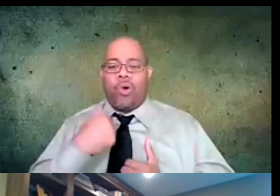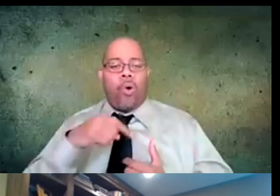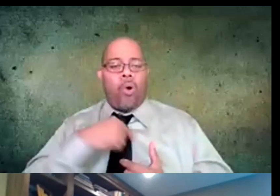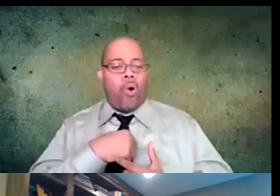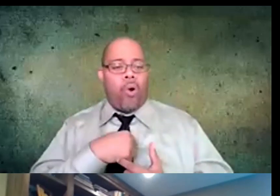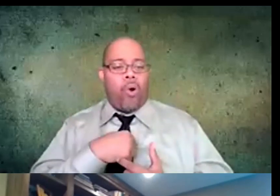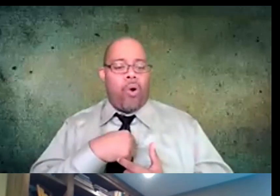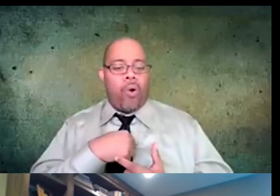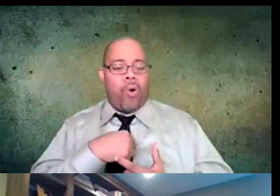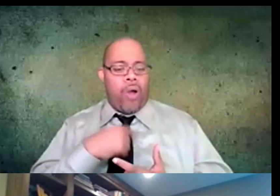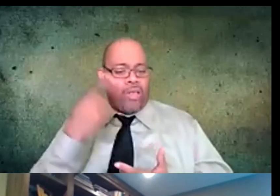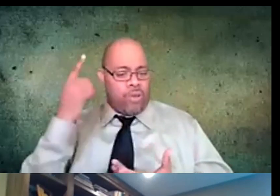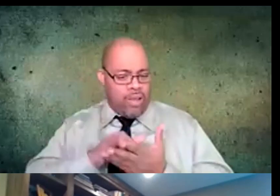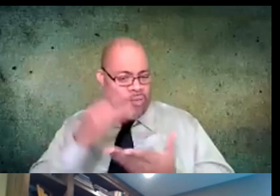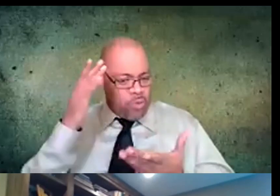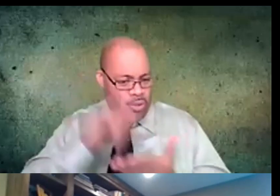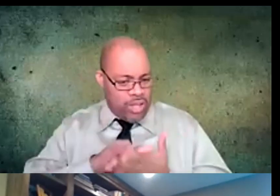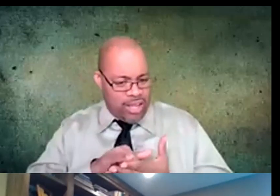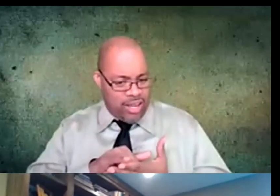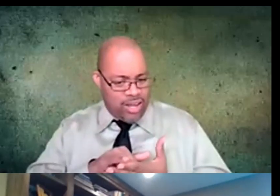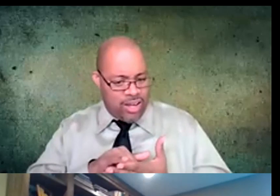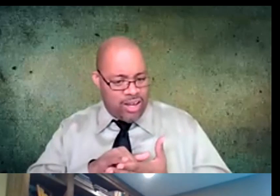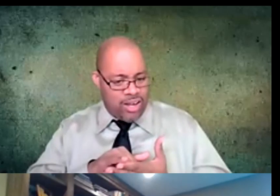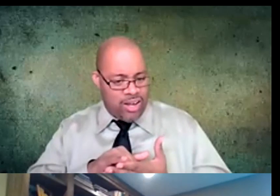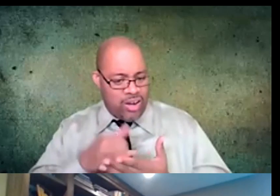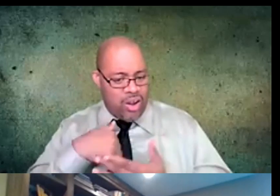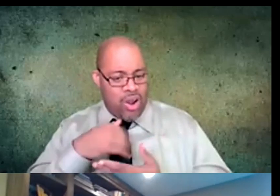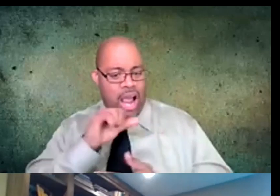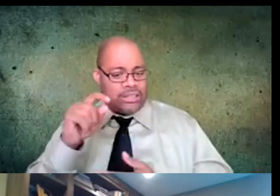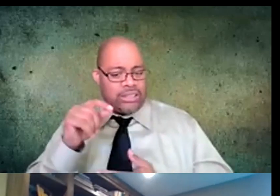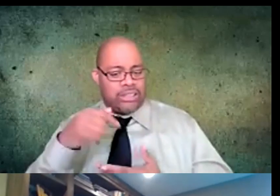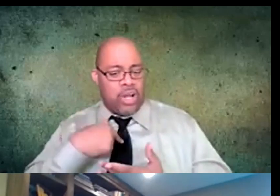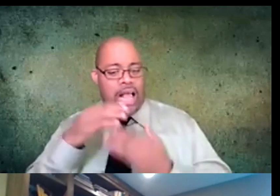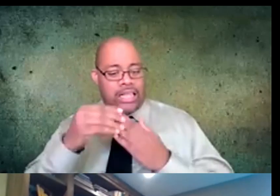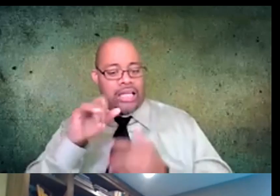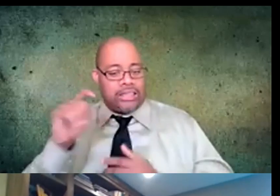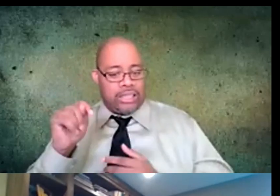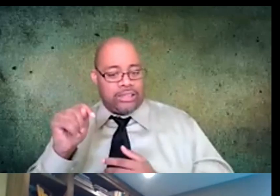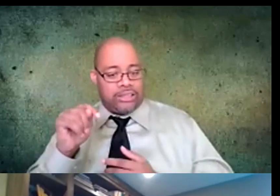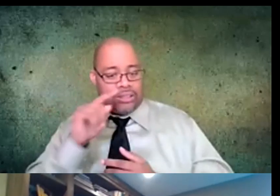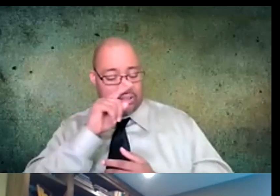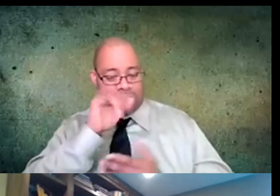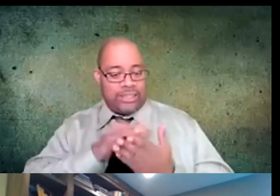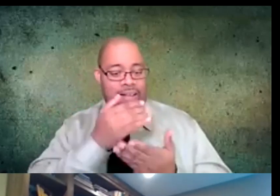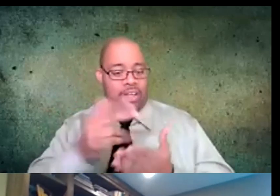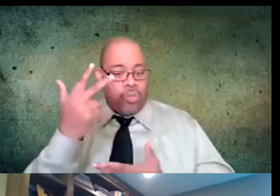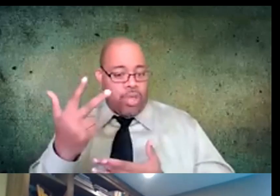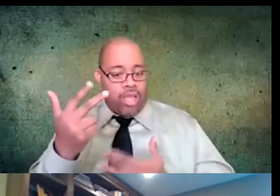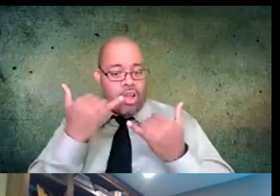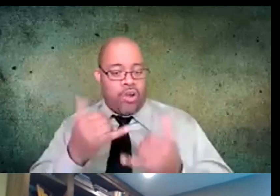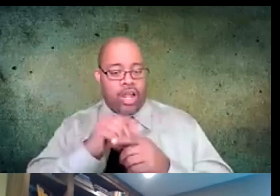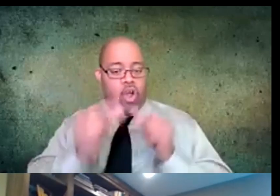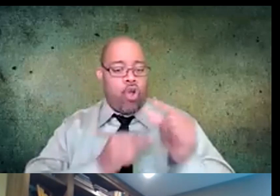asset, I don't know if you guys know, look at our website. Our leading asset, tavapadon, is a phase 3, currently is in